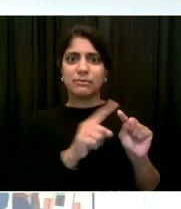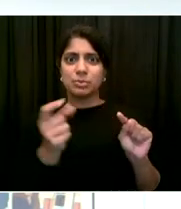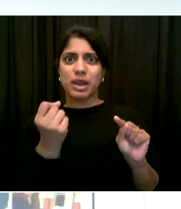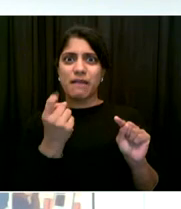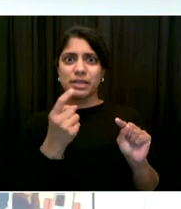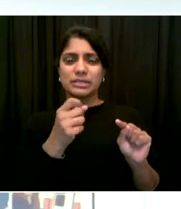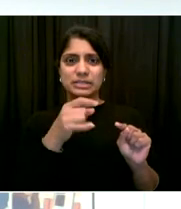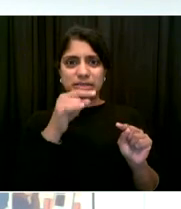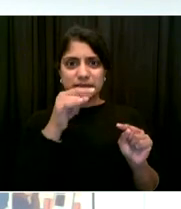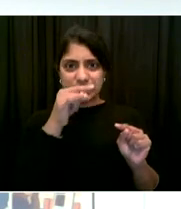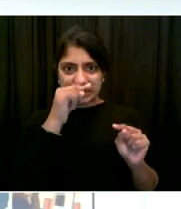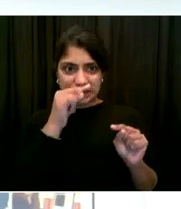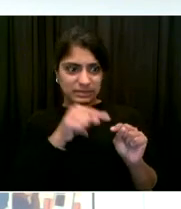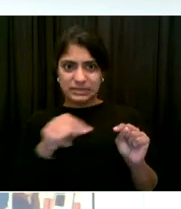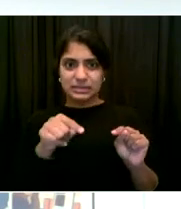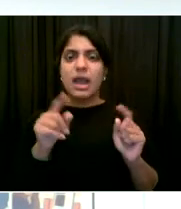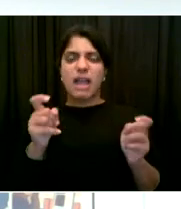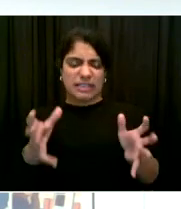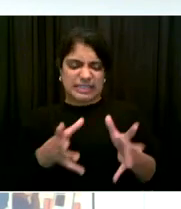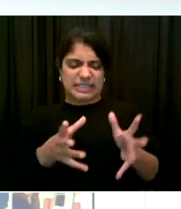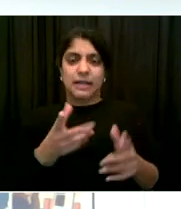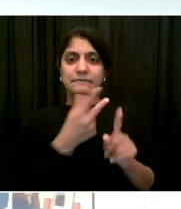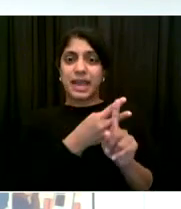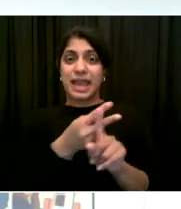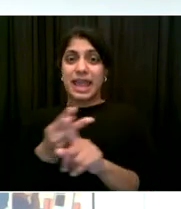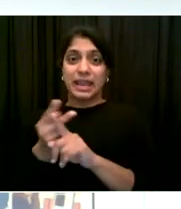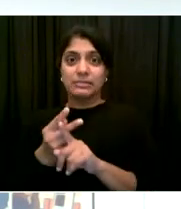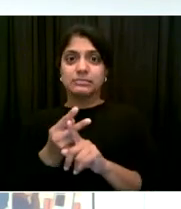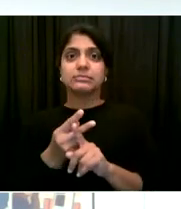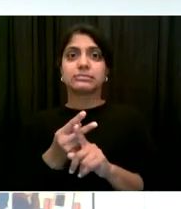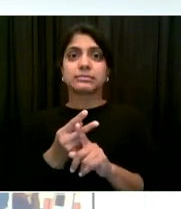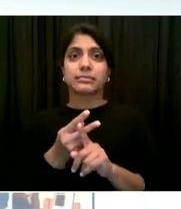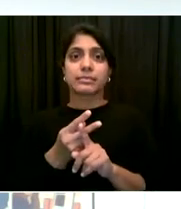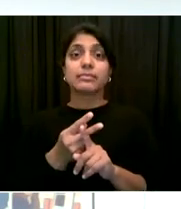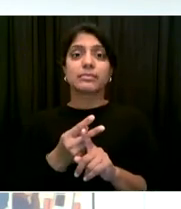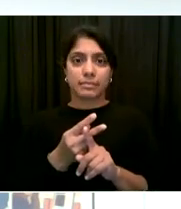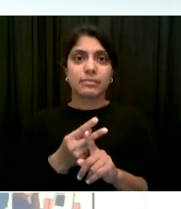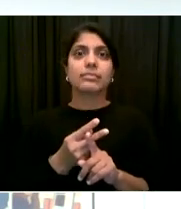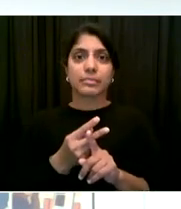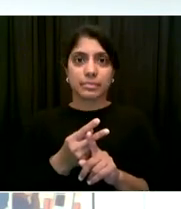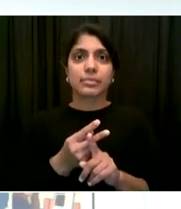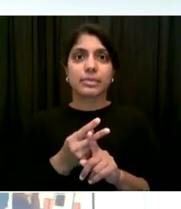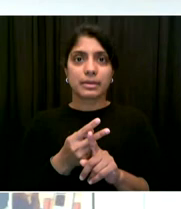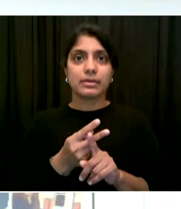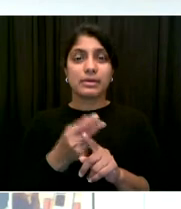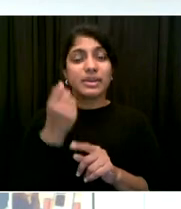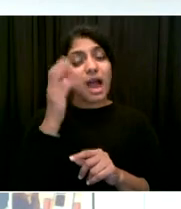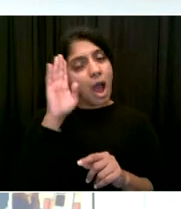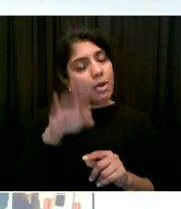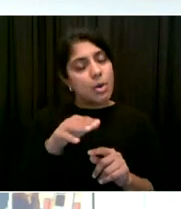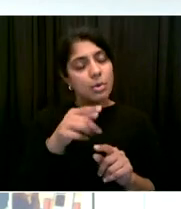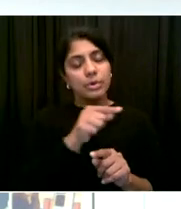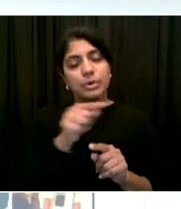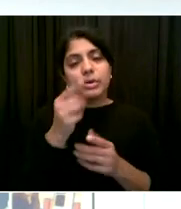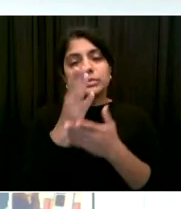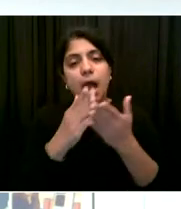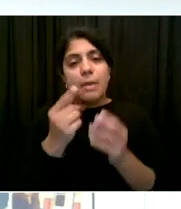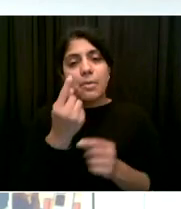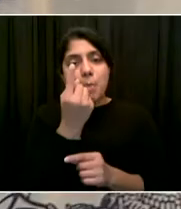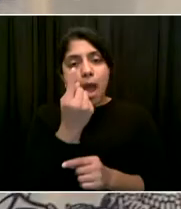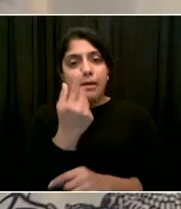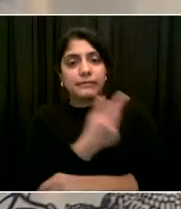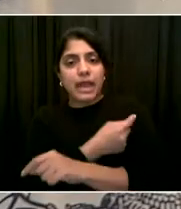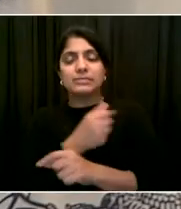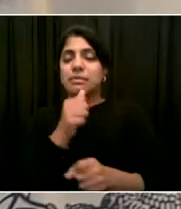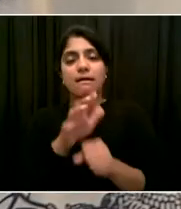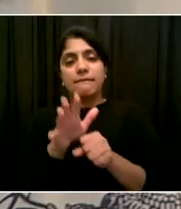those vaccination rates up because that will help both for the near term as well as the longer term. Thank you, sir. Thank you.